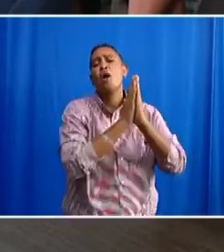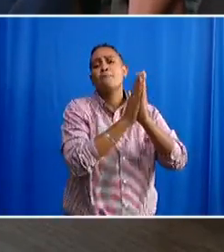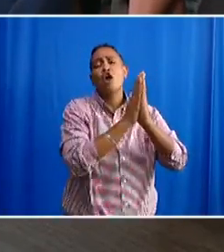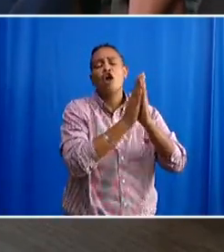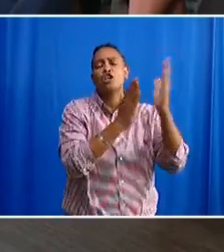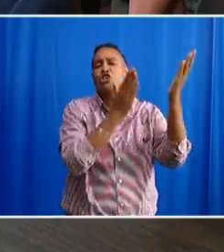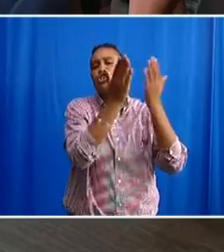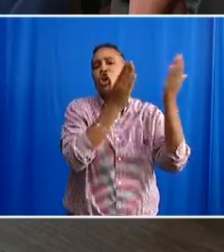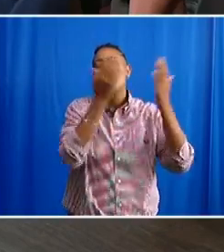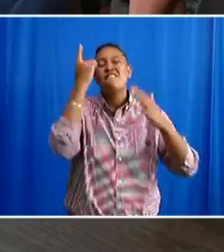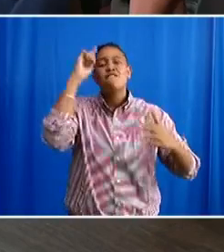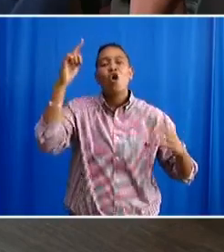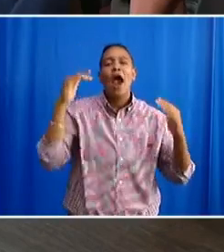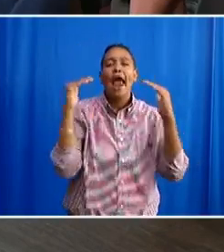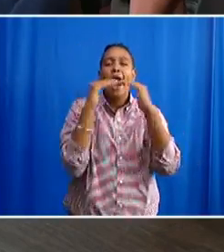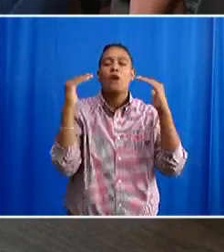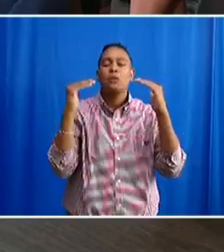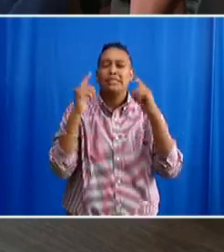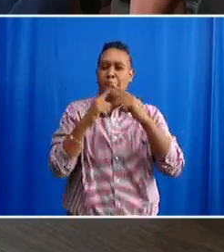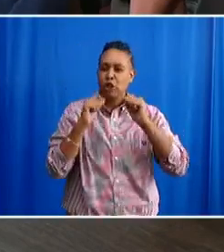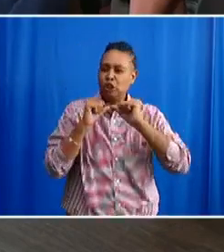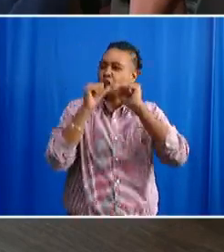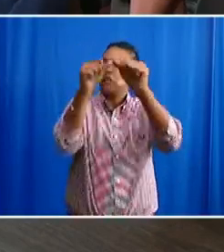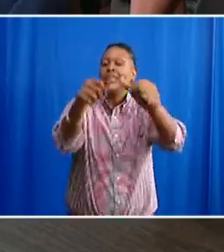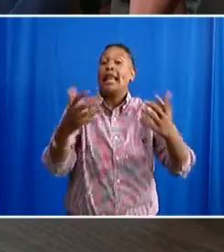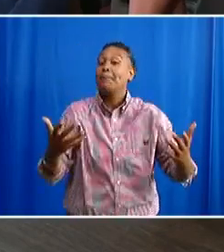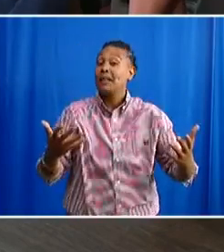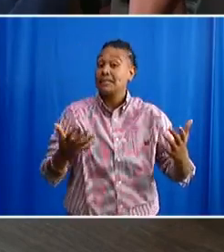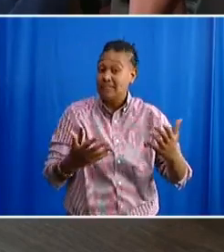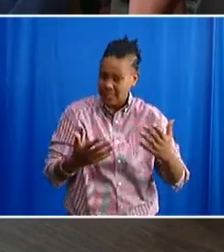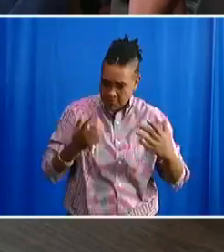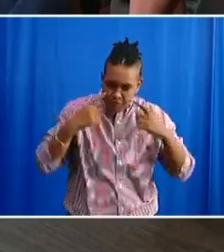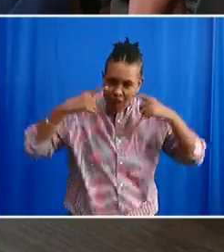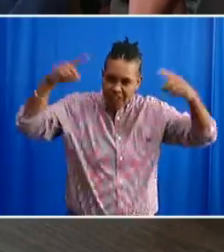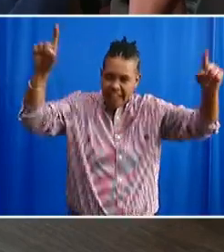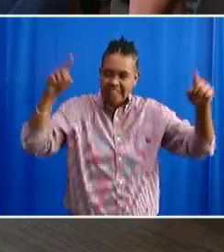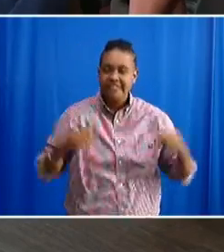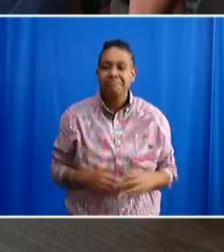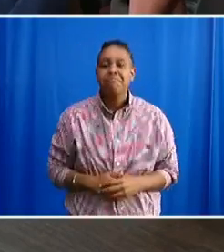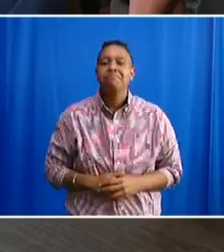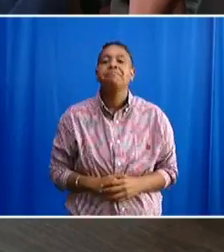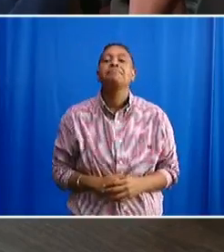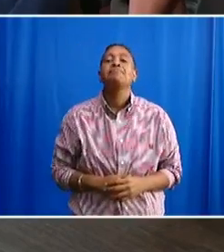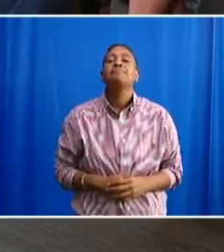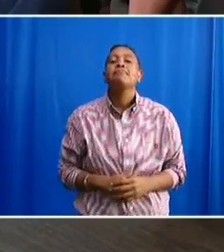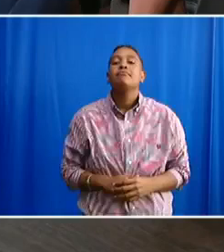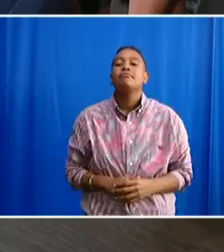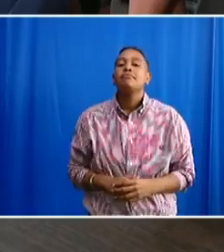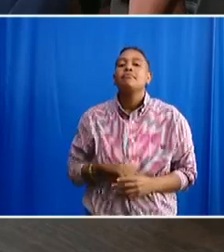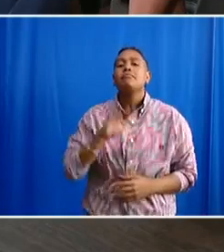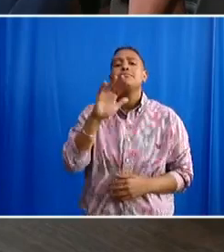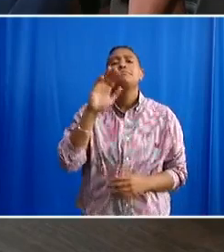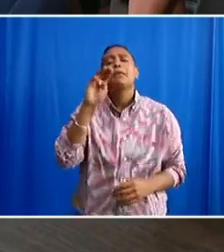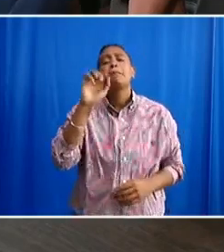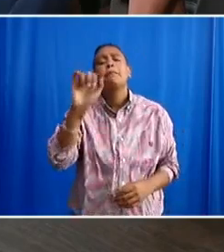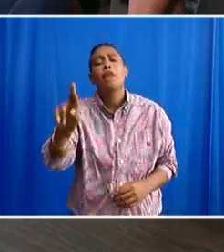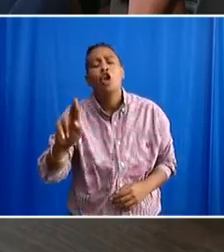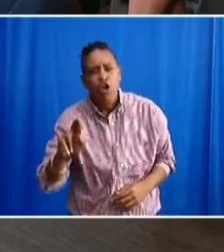sir, for equity and sustainability be fulfilled. Your Worship, the